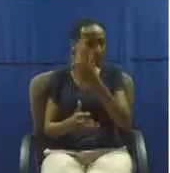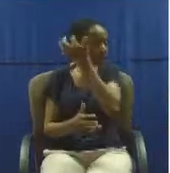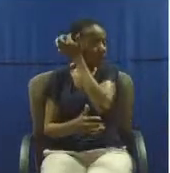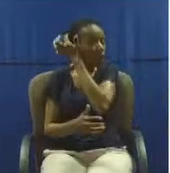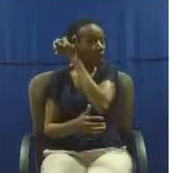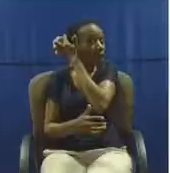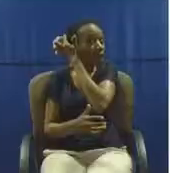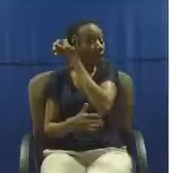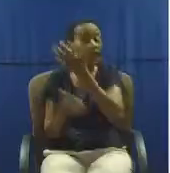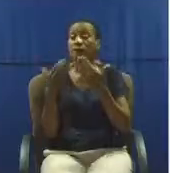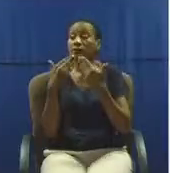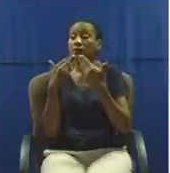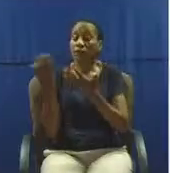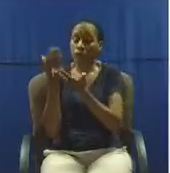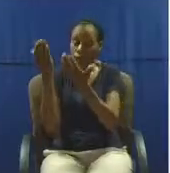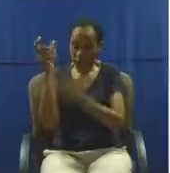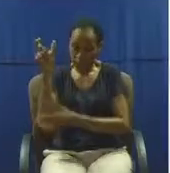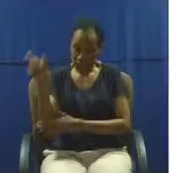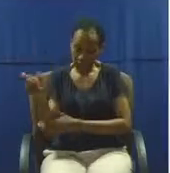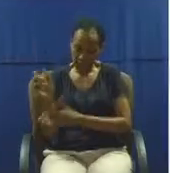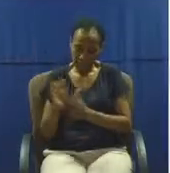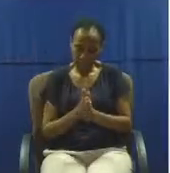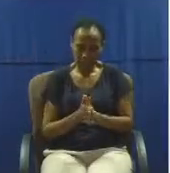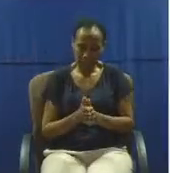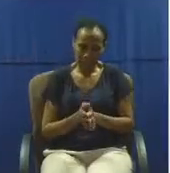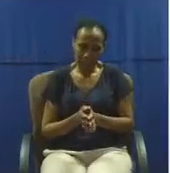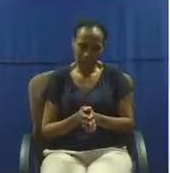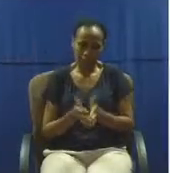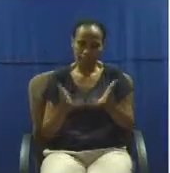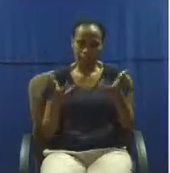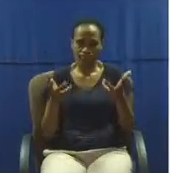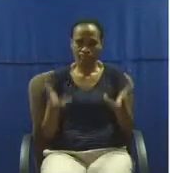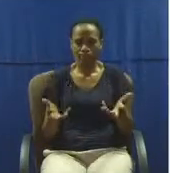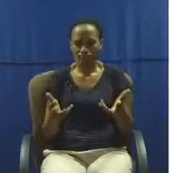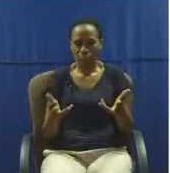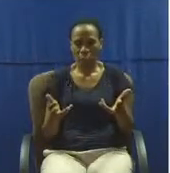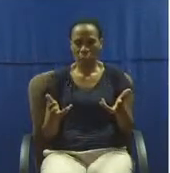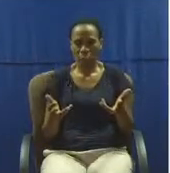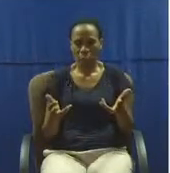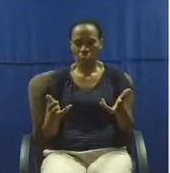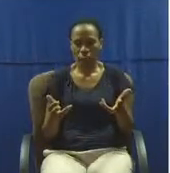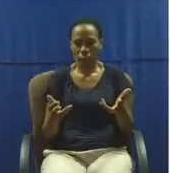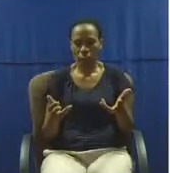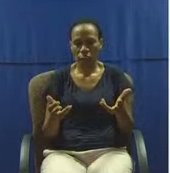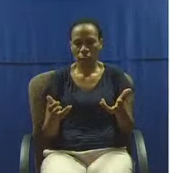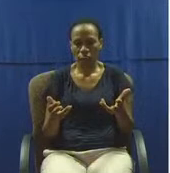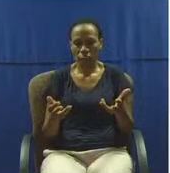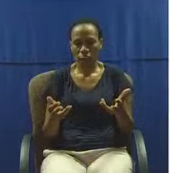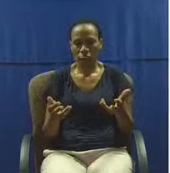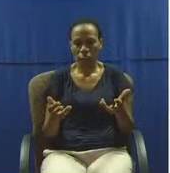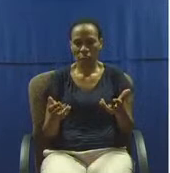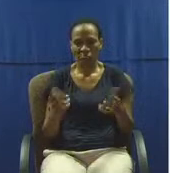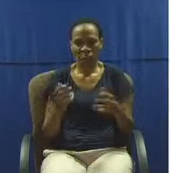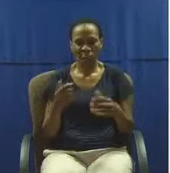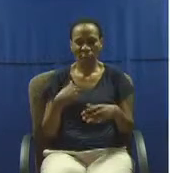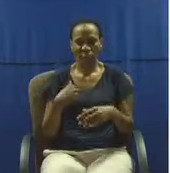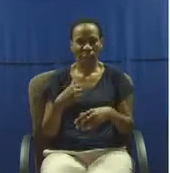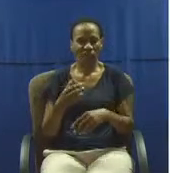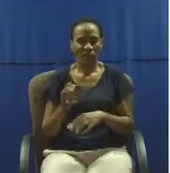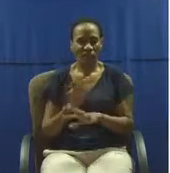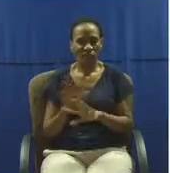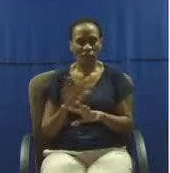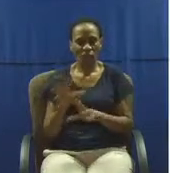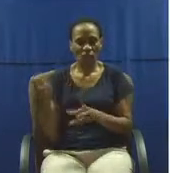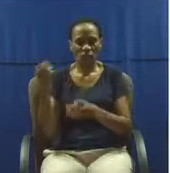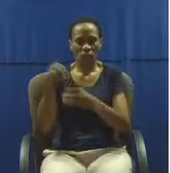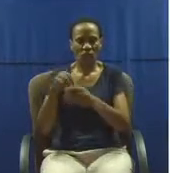Thank you, Honorable Speaker. I don't want to refer any member to